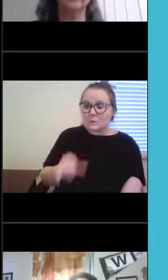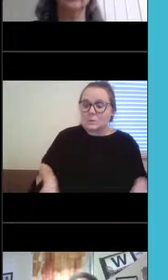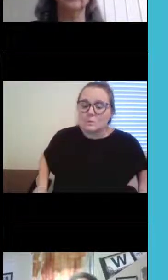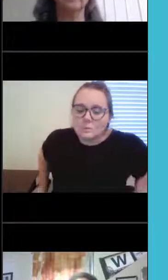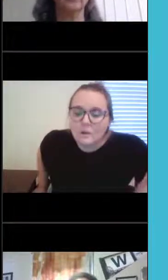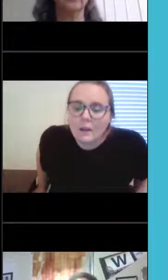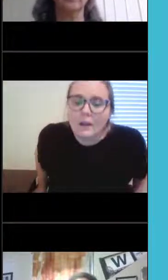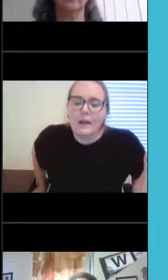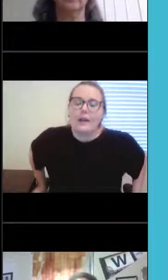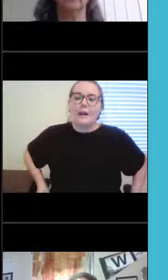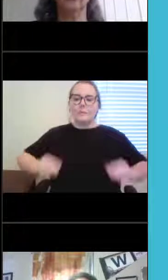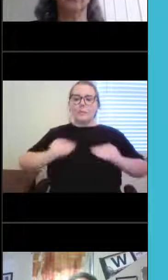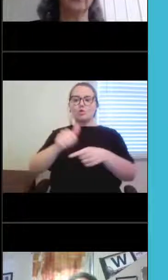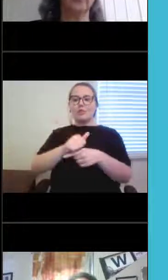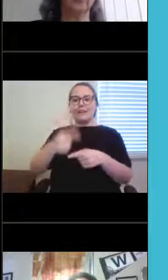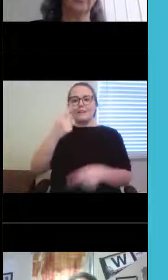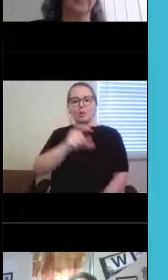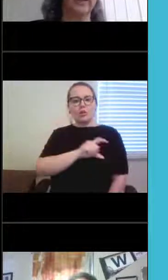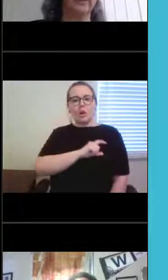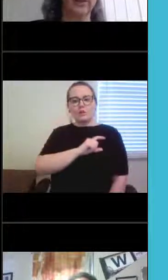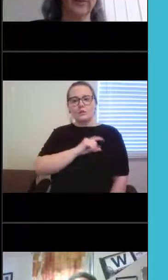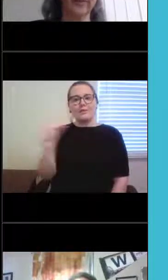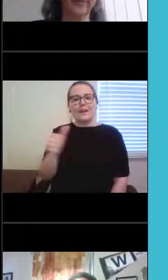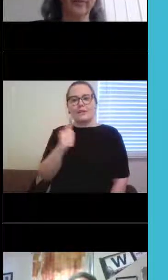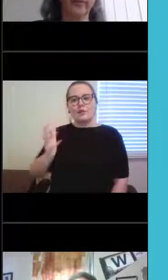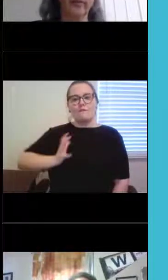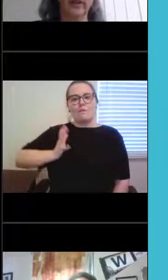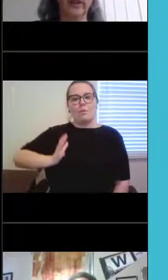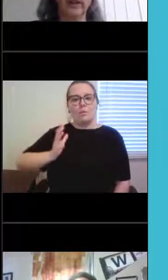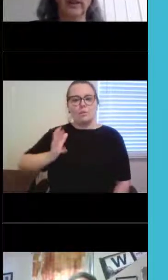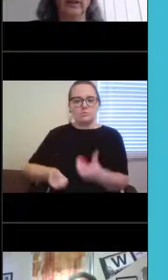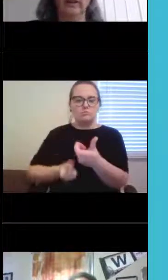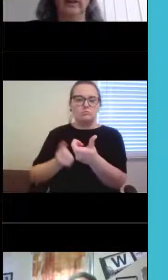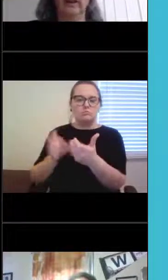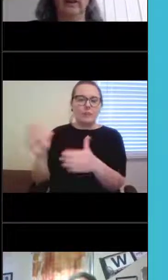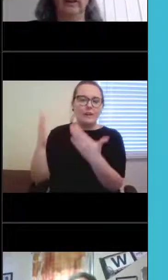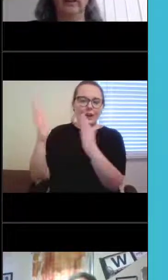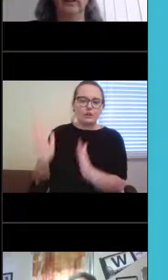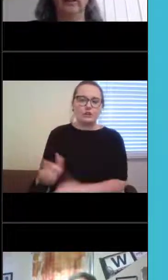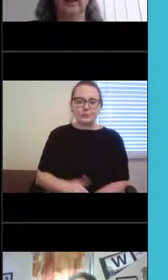more training for law enforcement and other formal support providers.